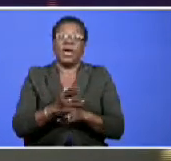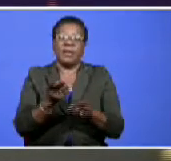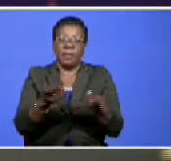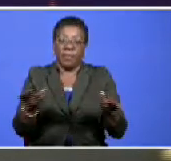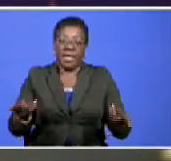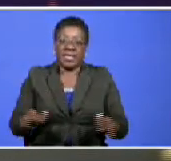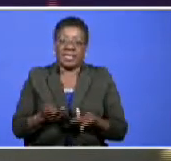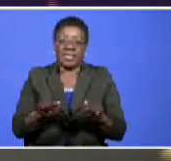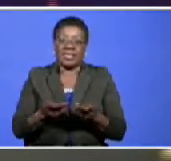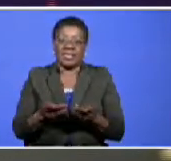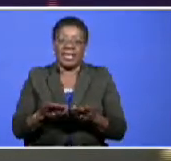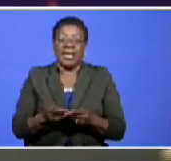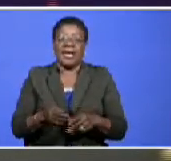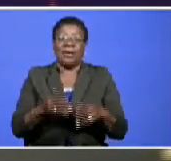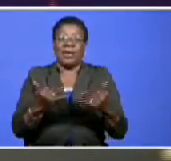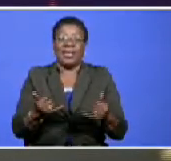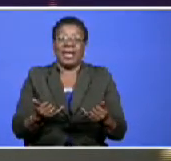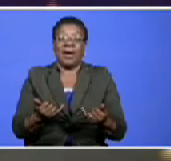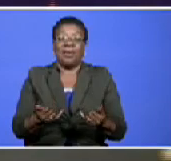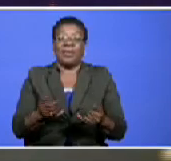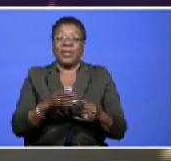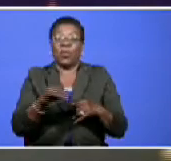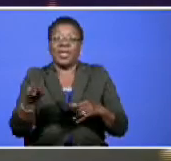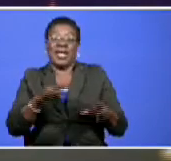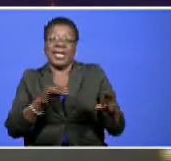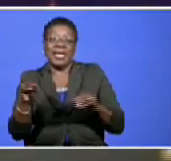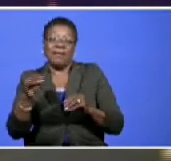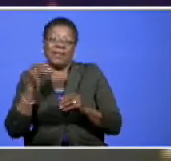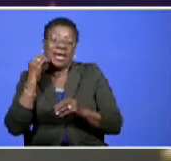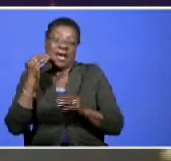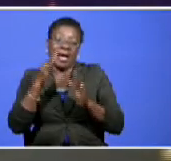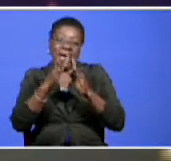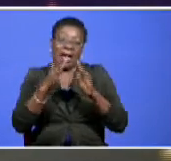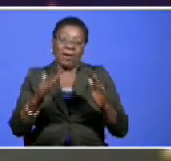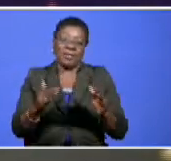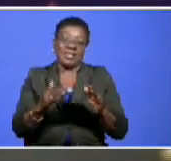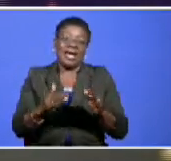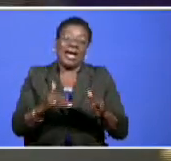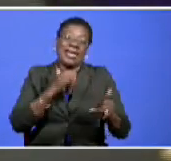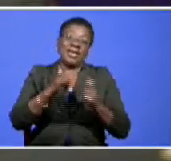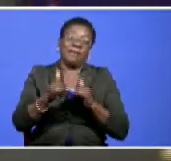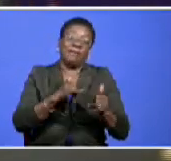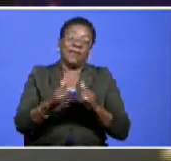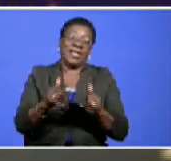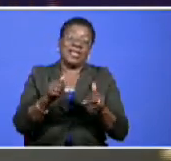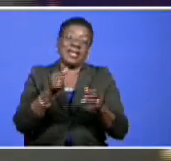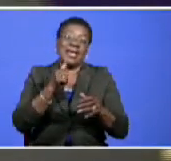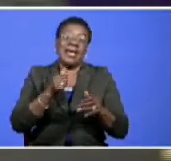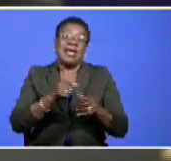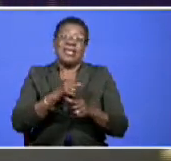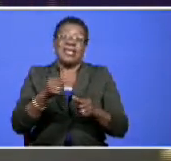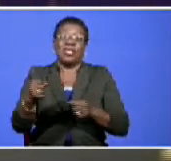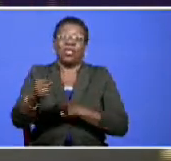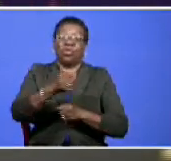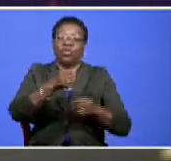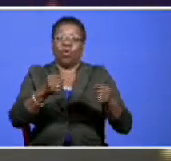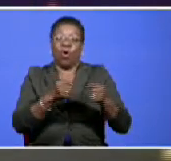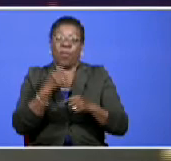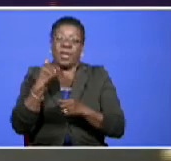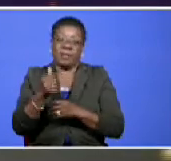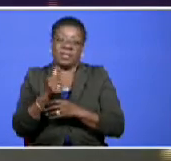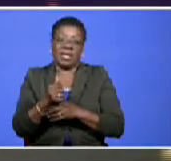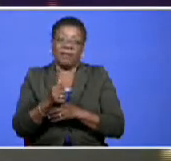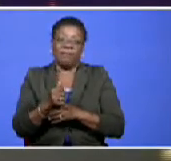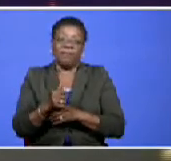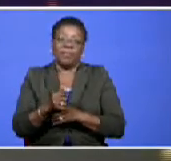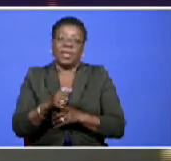he never wants to leave his house, he always tries to stay put, and he feels like he can just fight the storm himself. So I think my mother